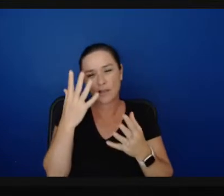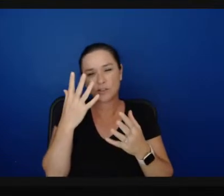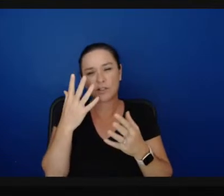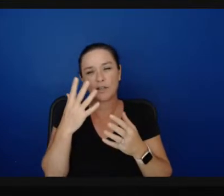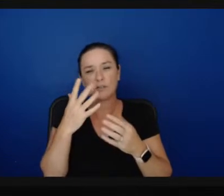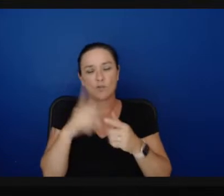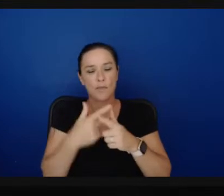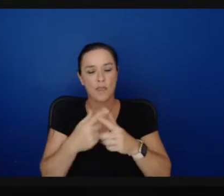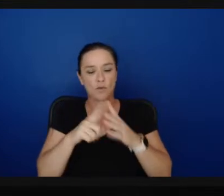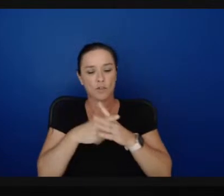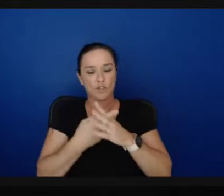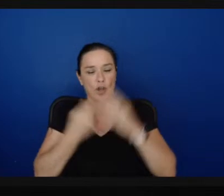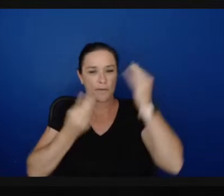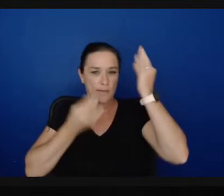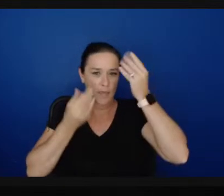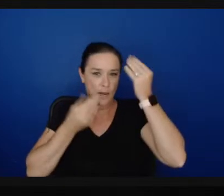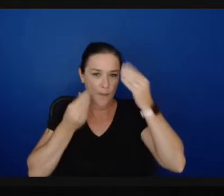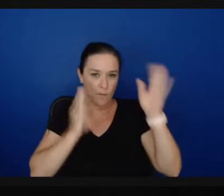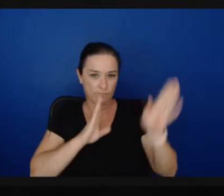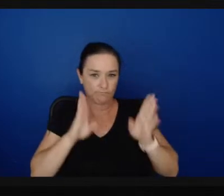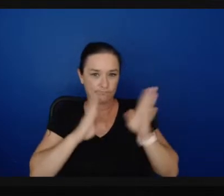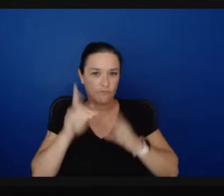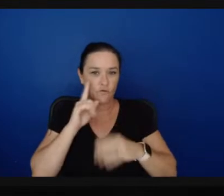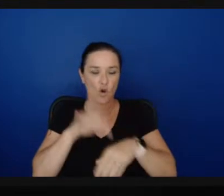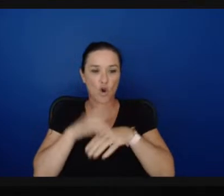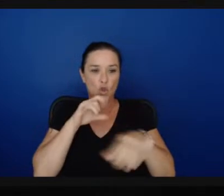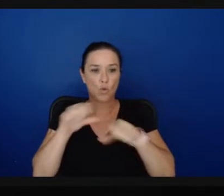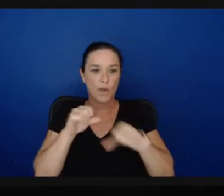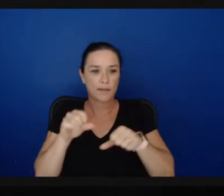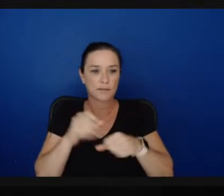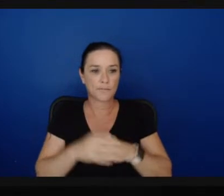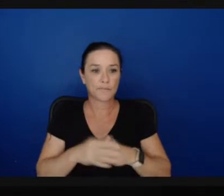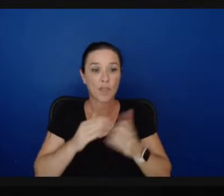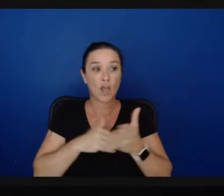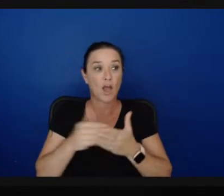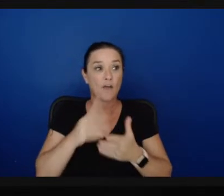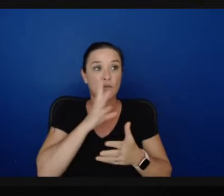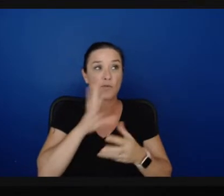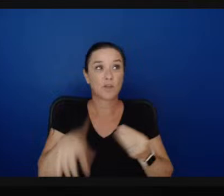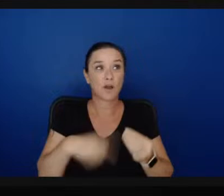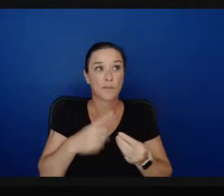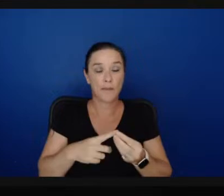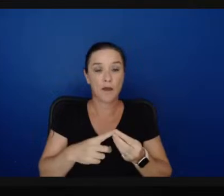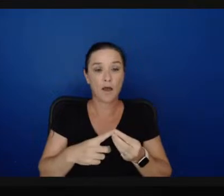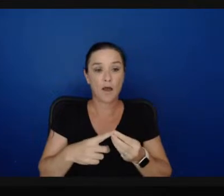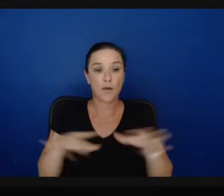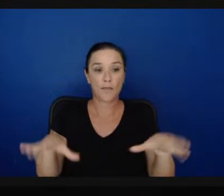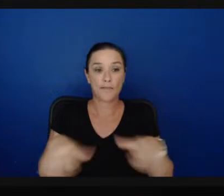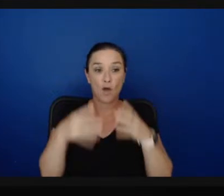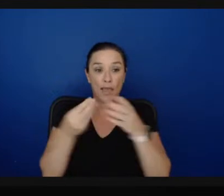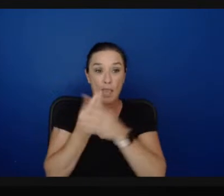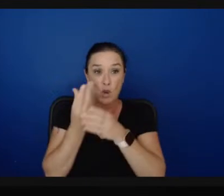on preparedness for earthquakes as well. We all often talk about volcanoes as like the